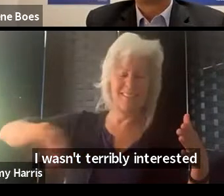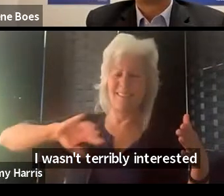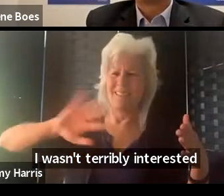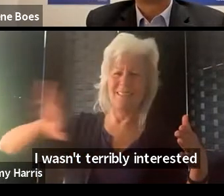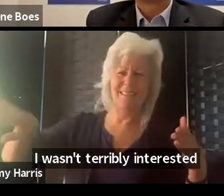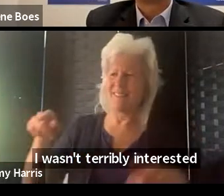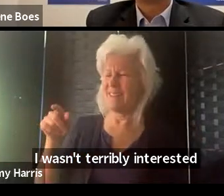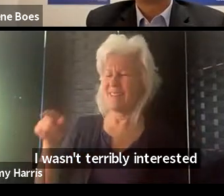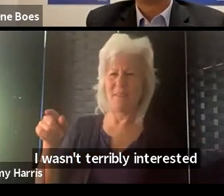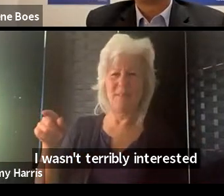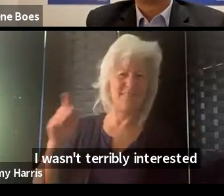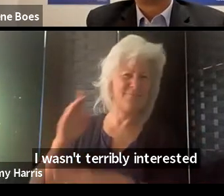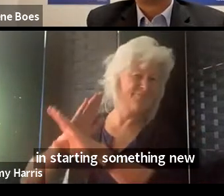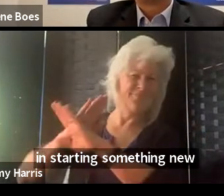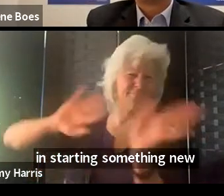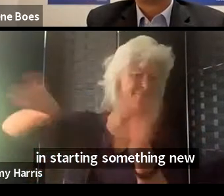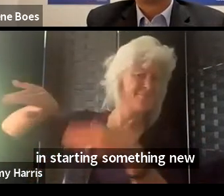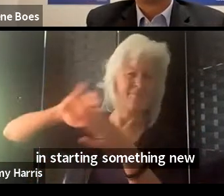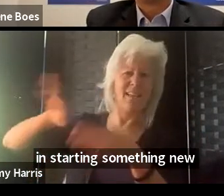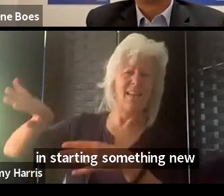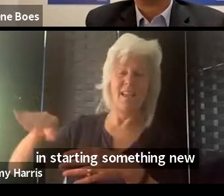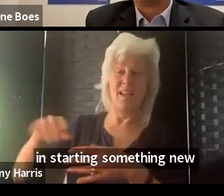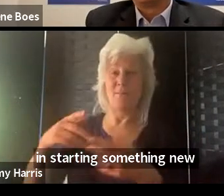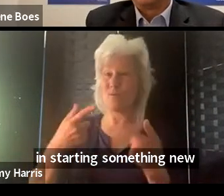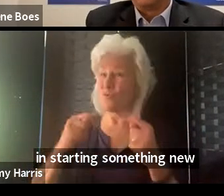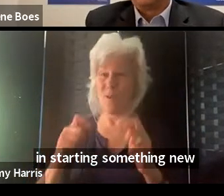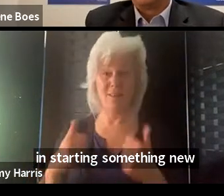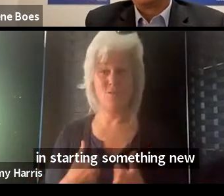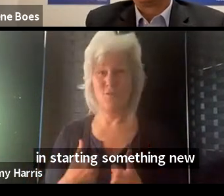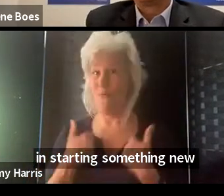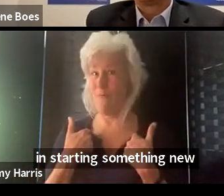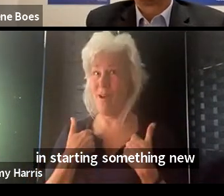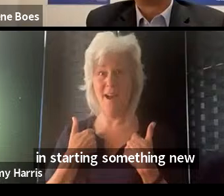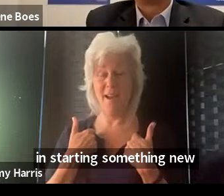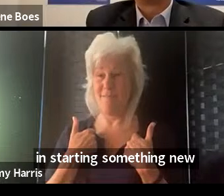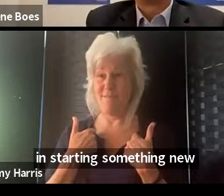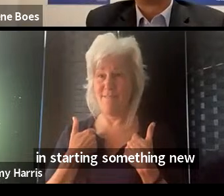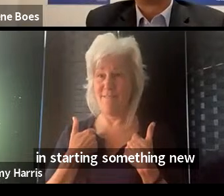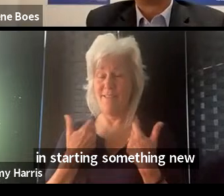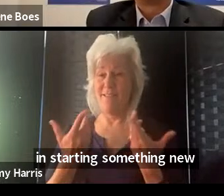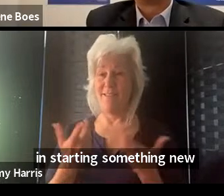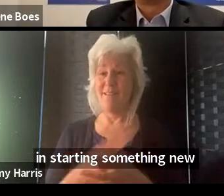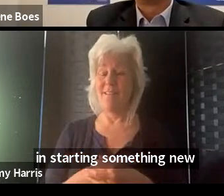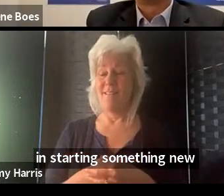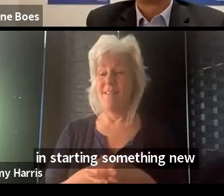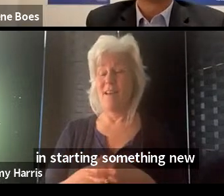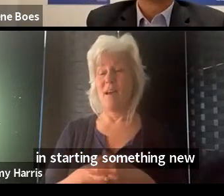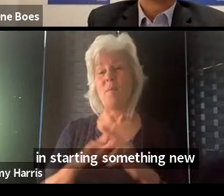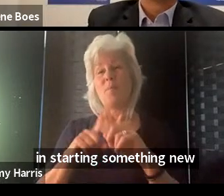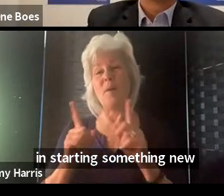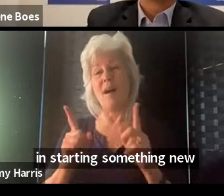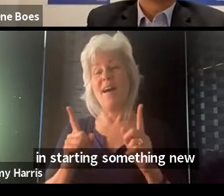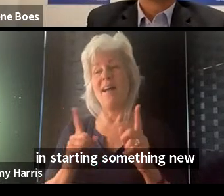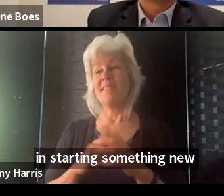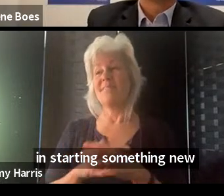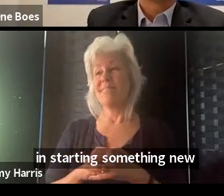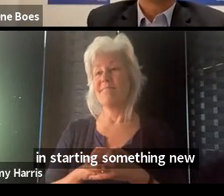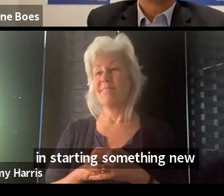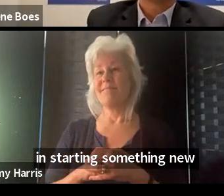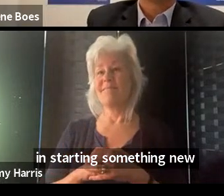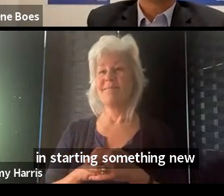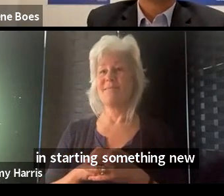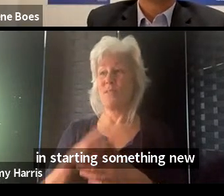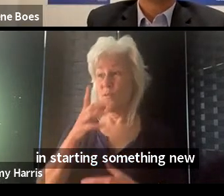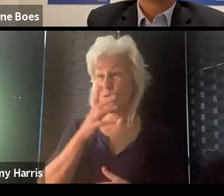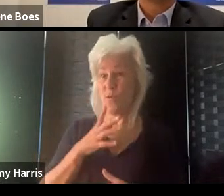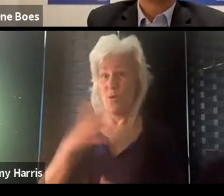kind of get in the way of our survival exercise that we were engaged in. But Cecile and